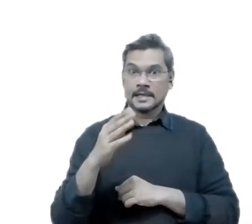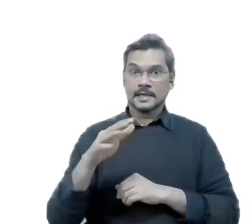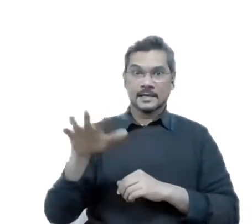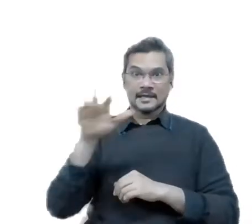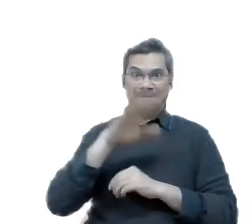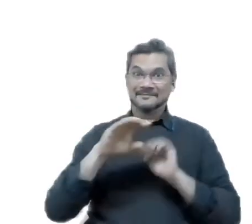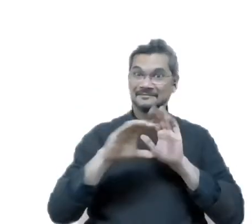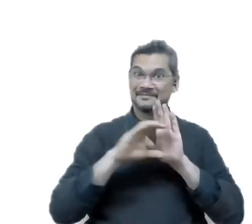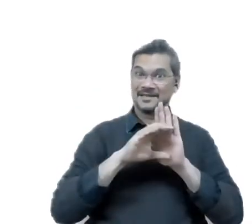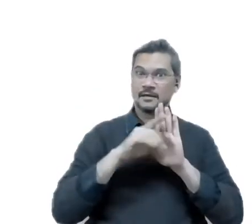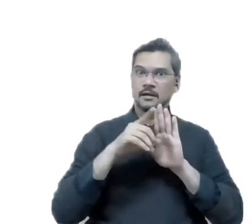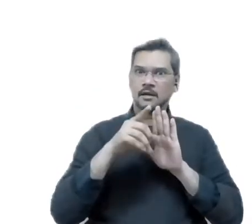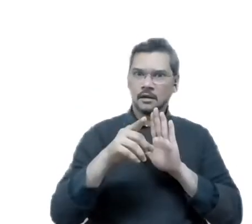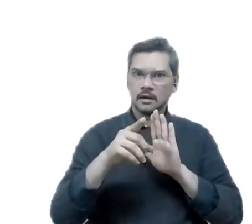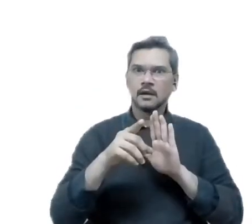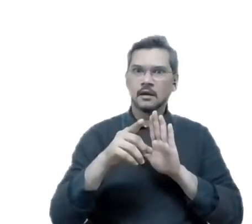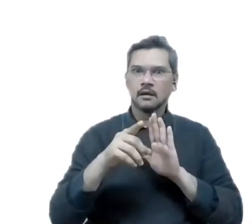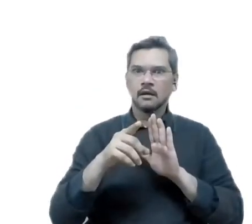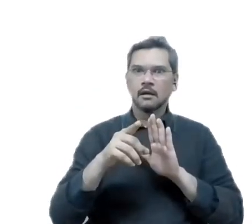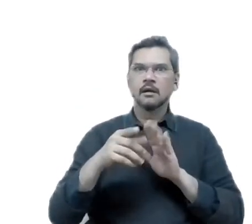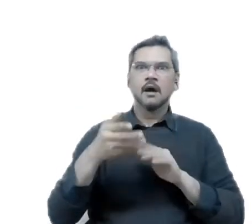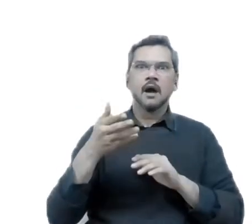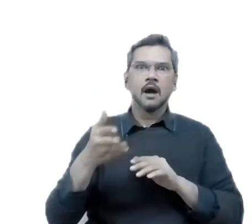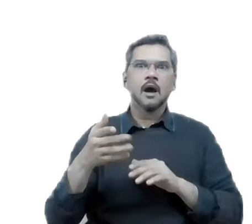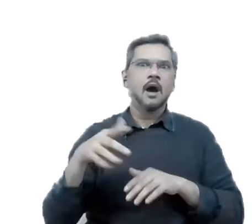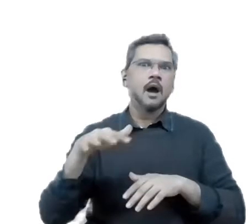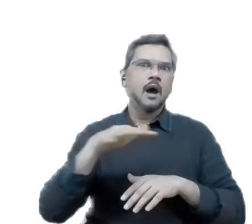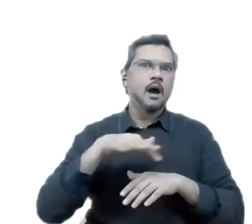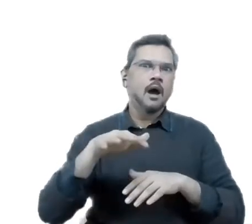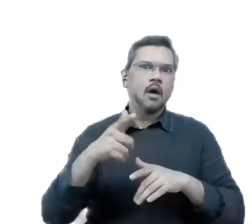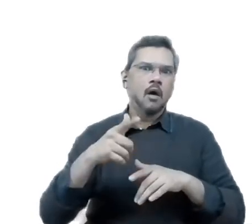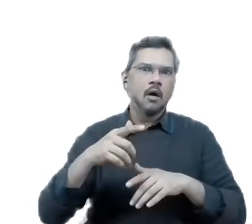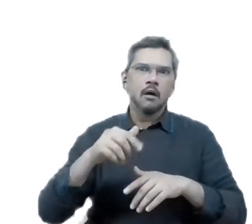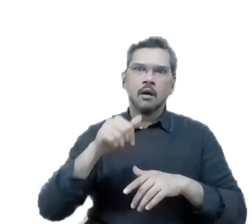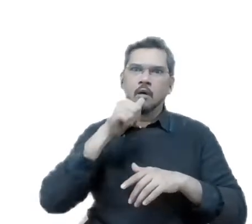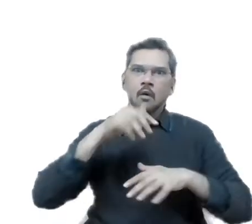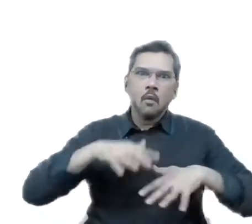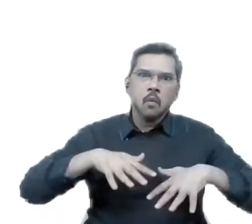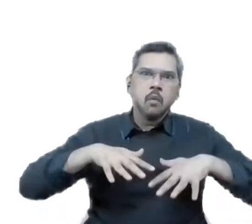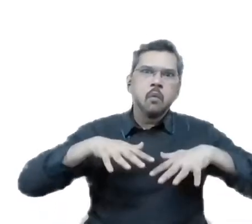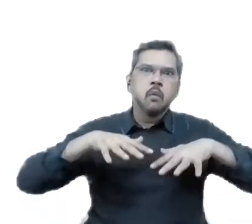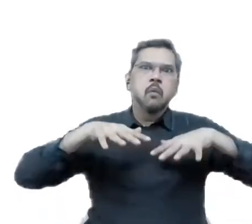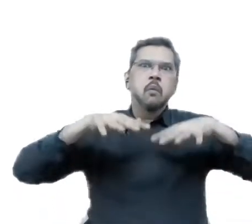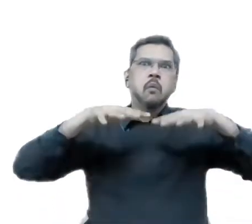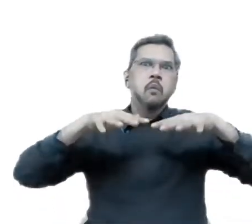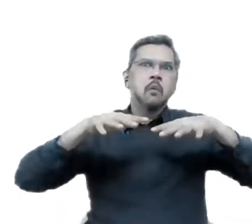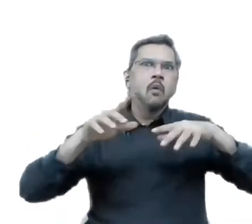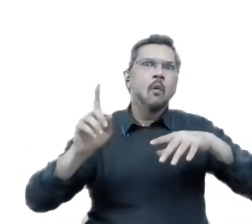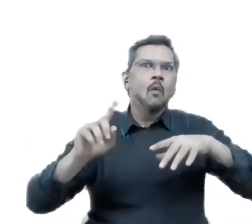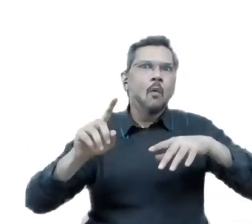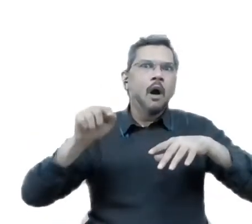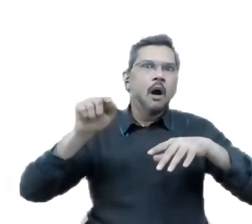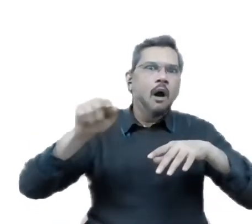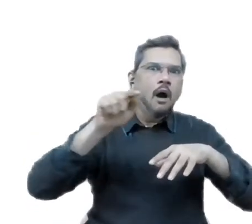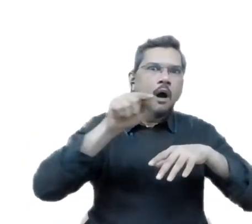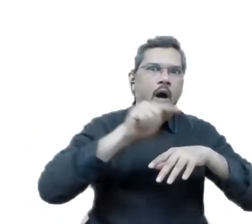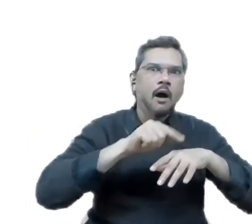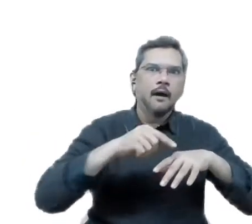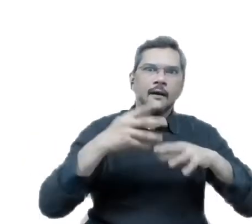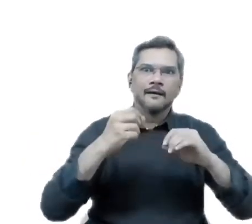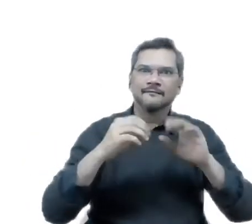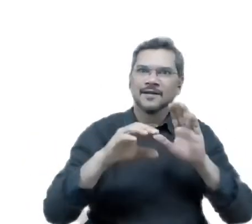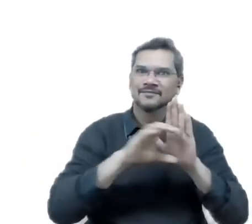specifically. So on the left, you see the type of forecast that many of you in the room who work on meteorological issues are used to